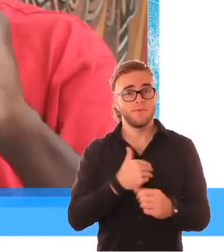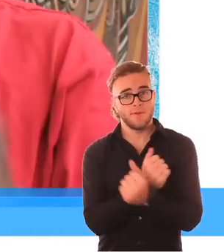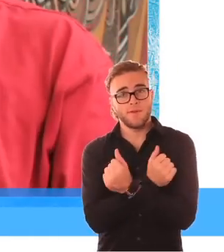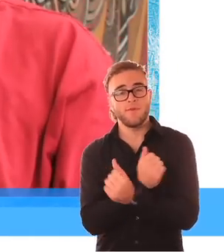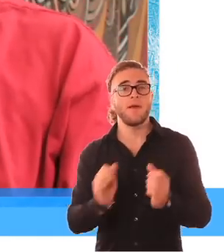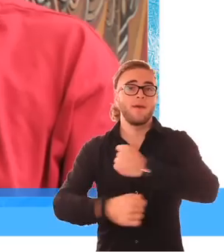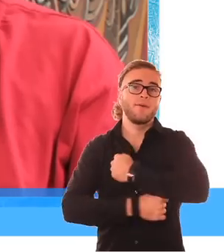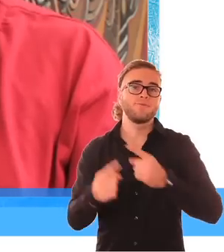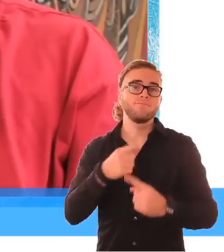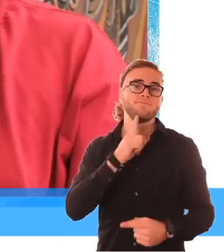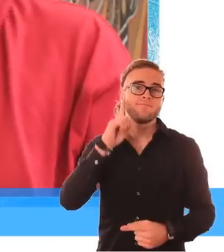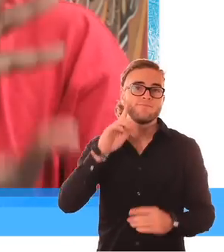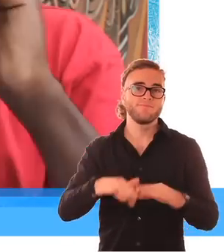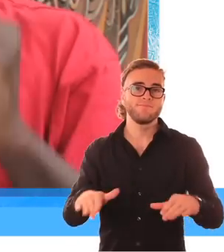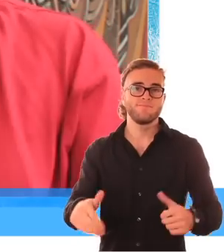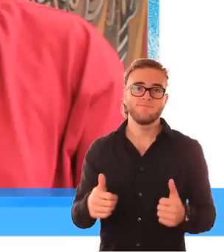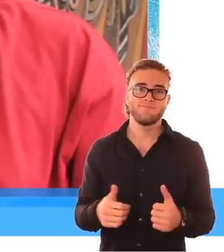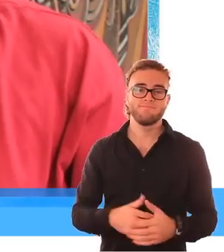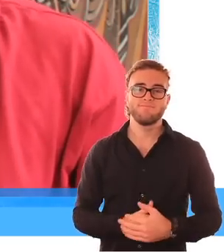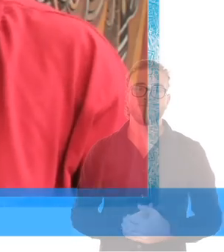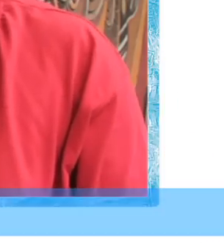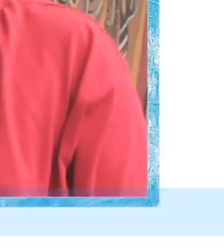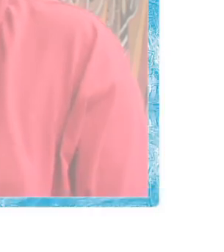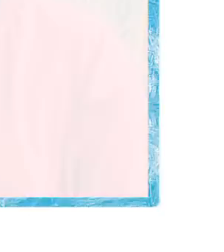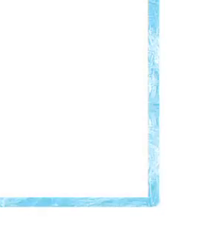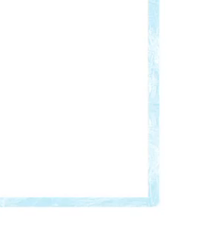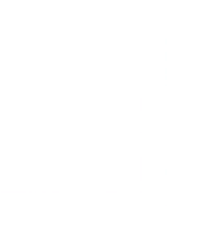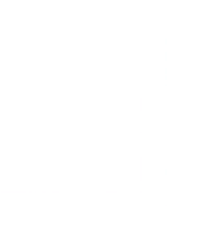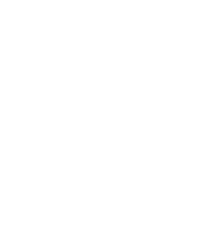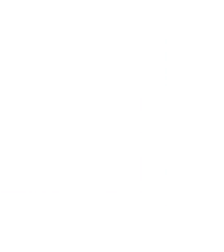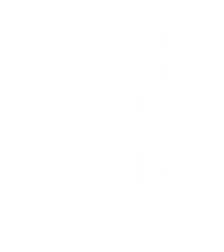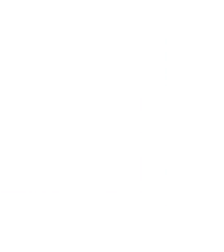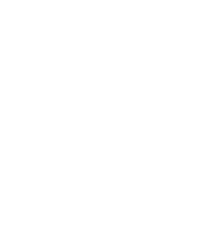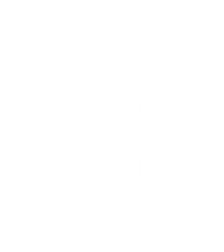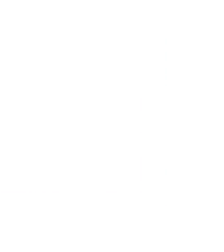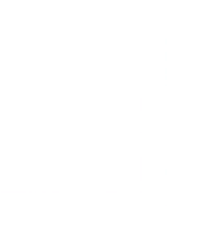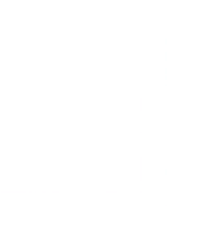send you all my love and a hug, to all deaf children."